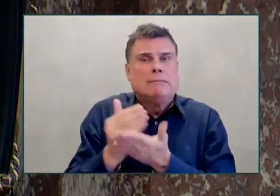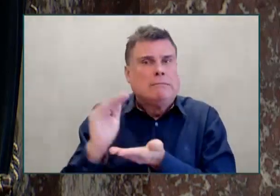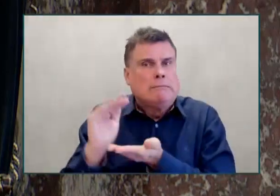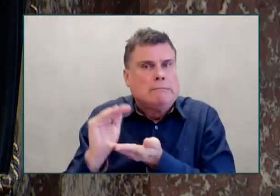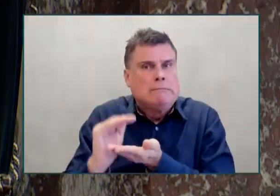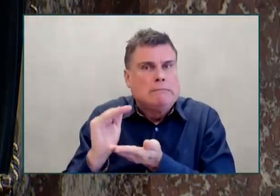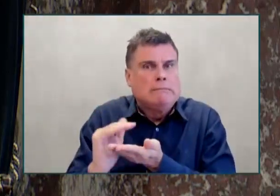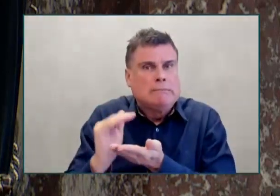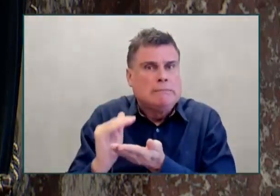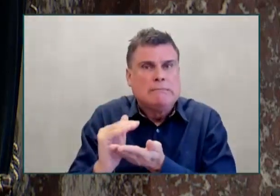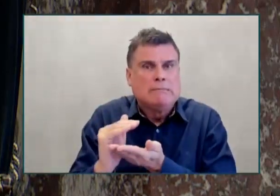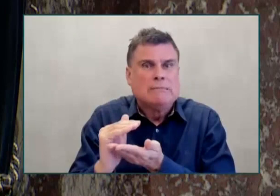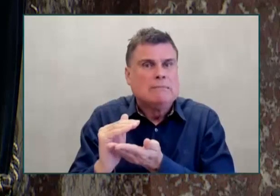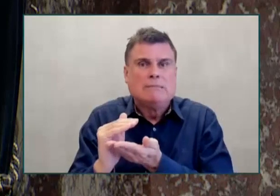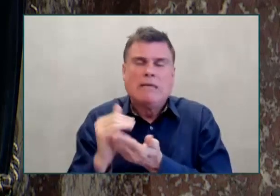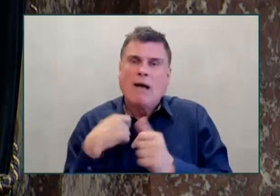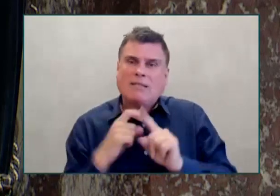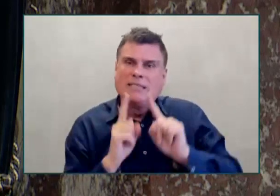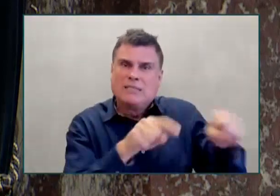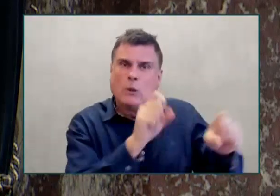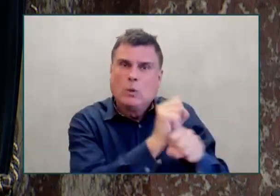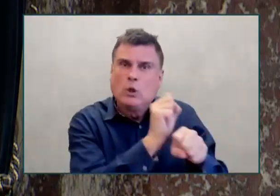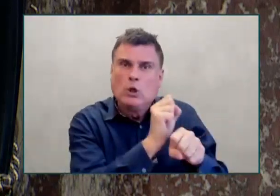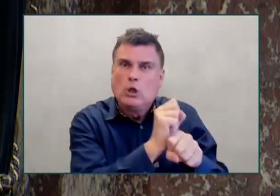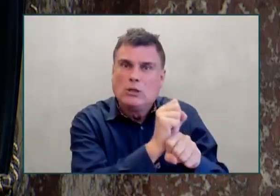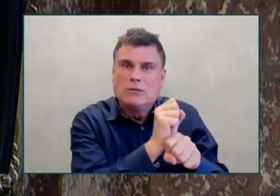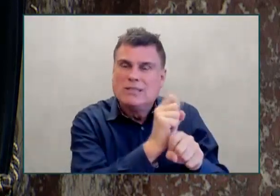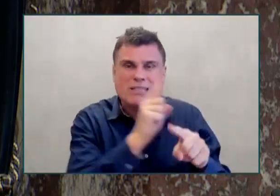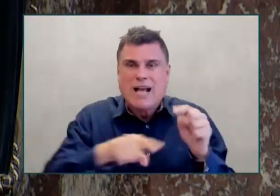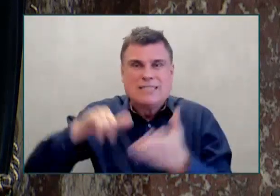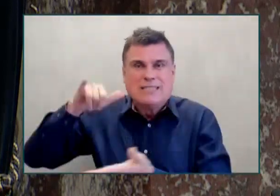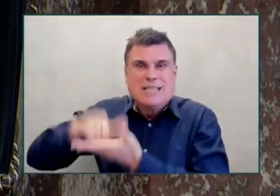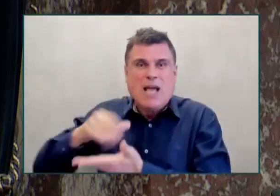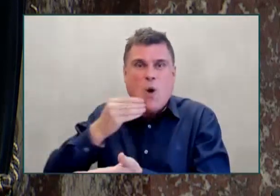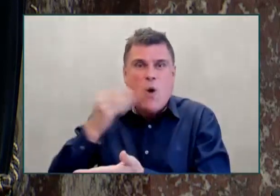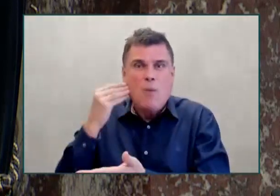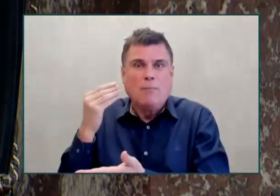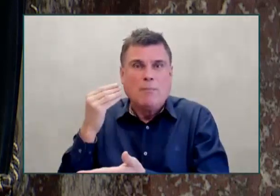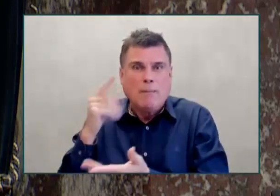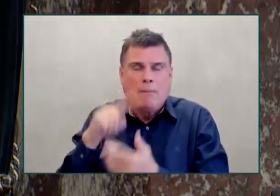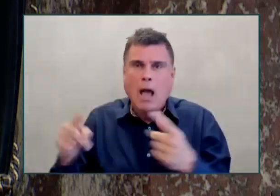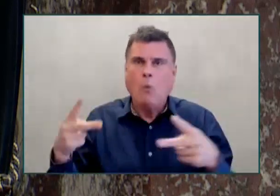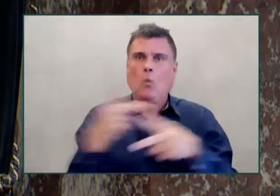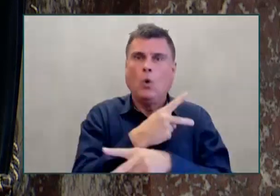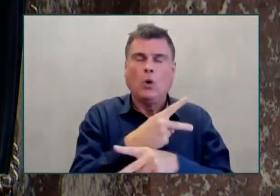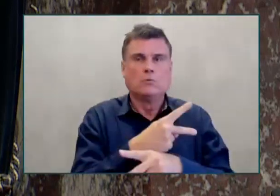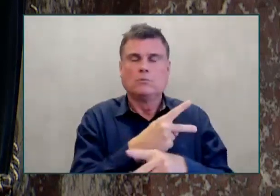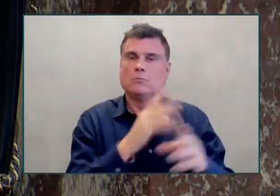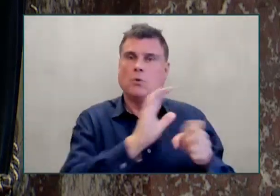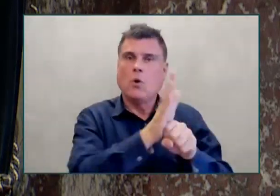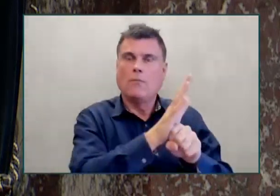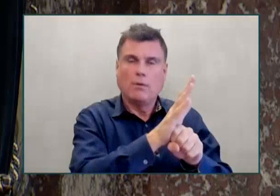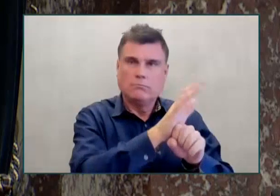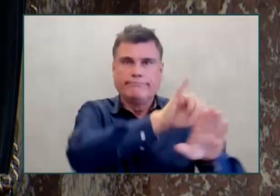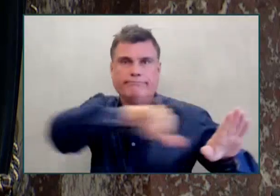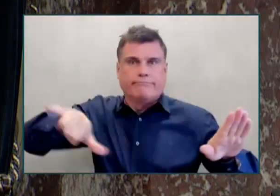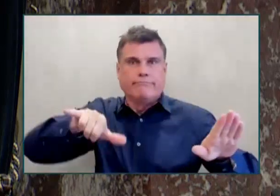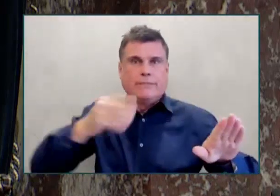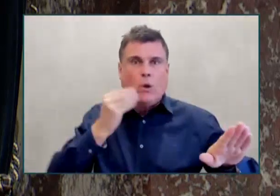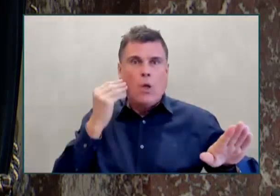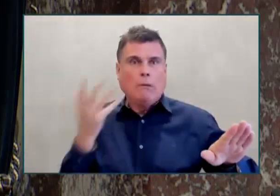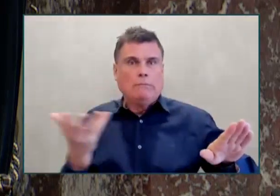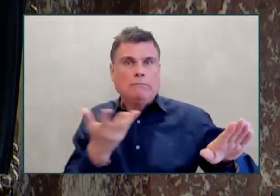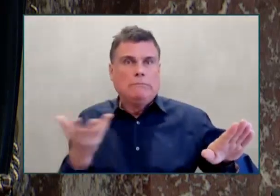in the household work and layoffs emerged. It was called a she-cession. The gap between the rich and the poor